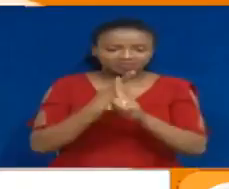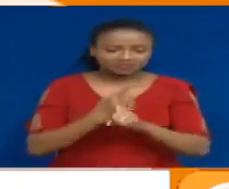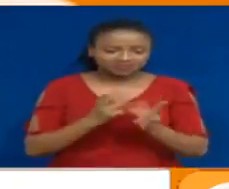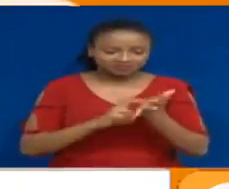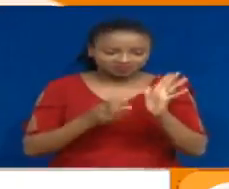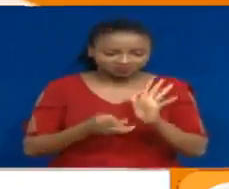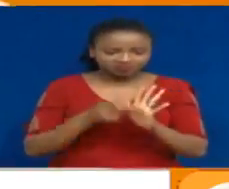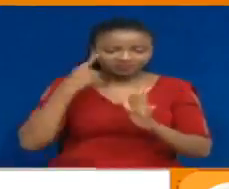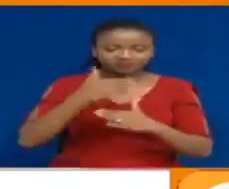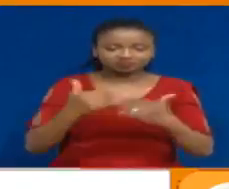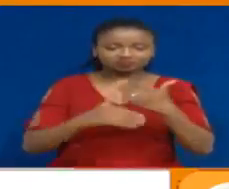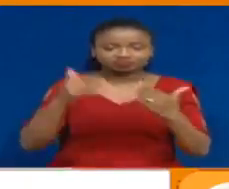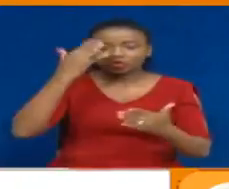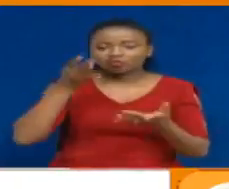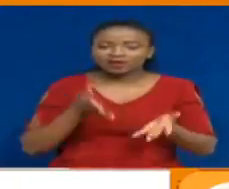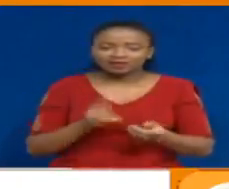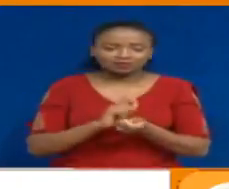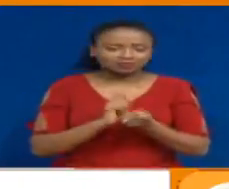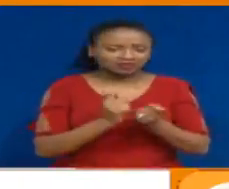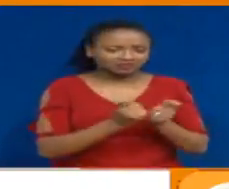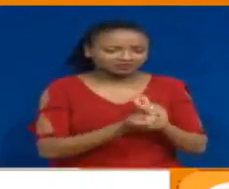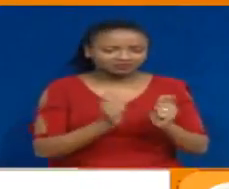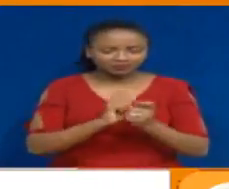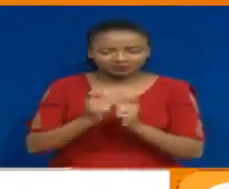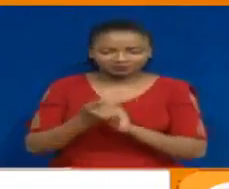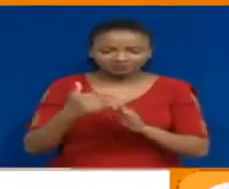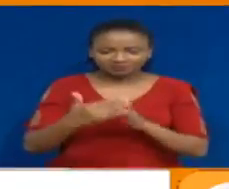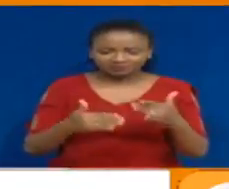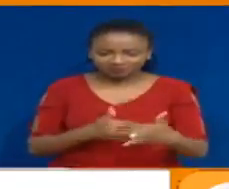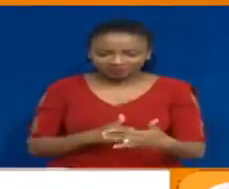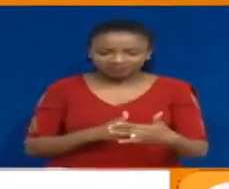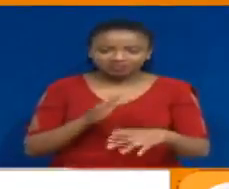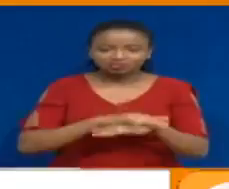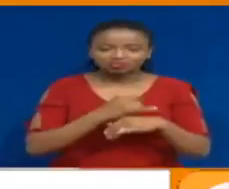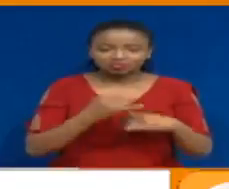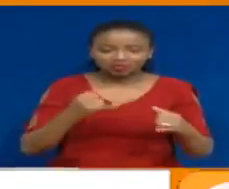projects, due to the evolving instruction format to